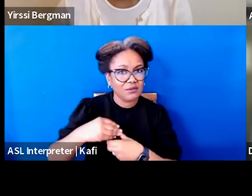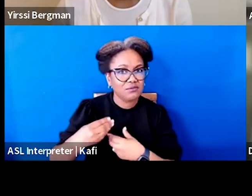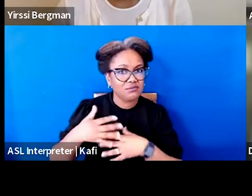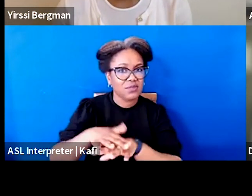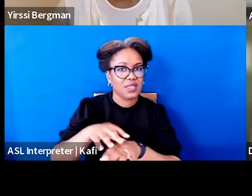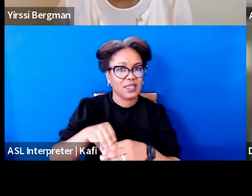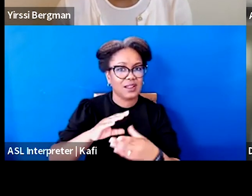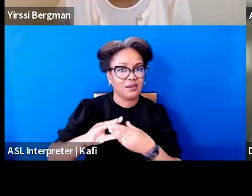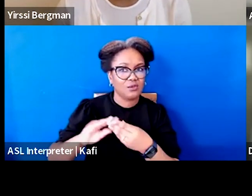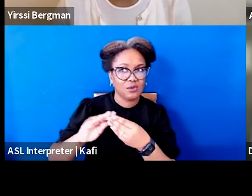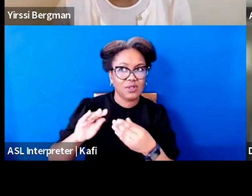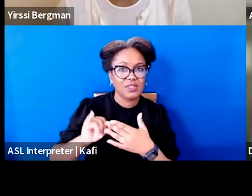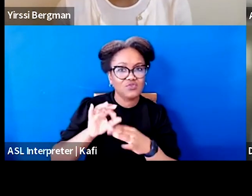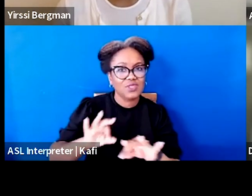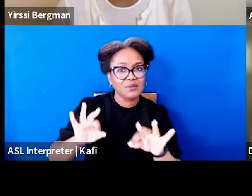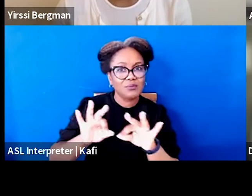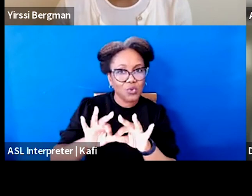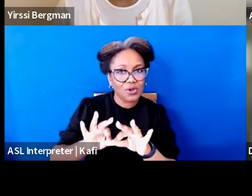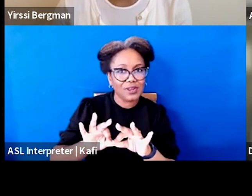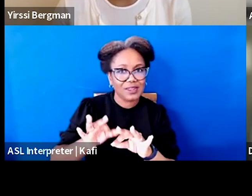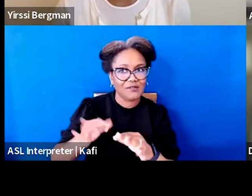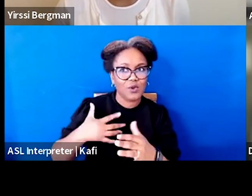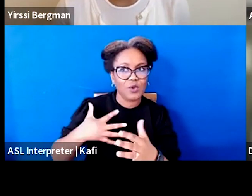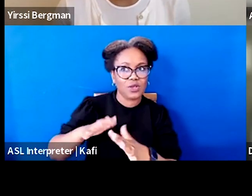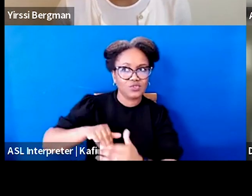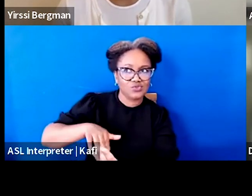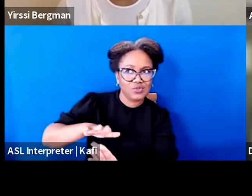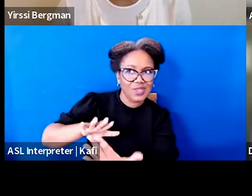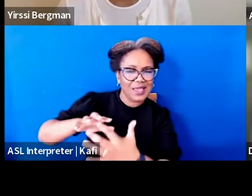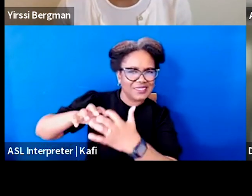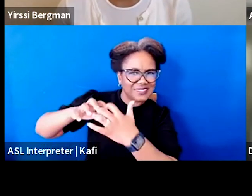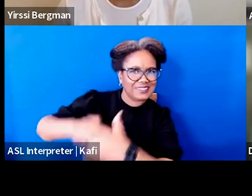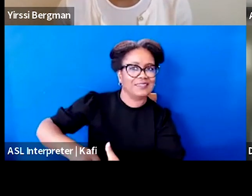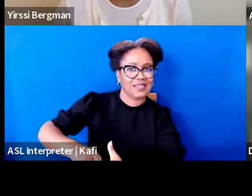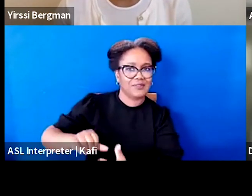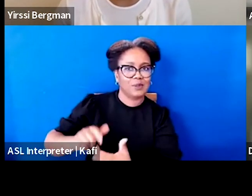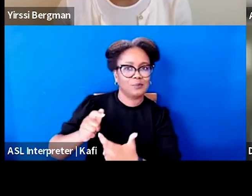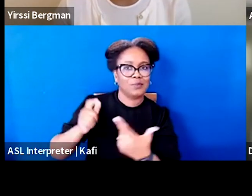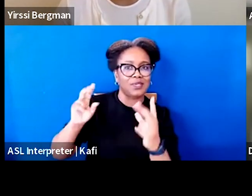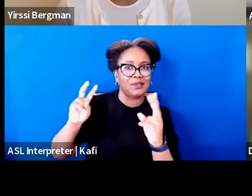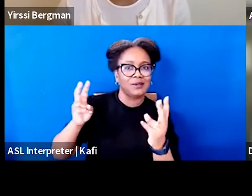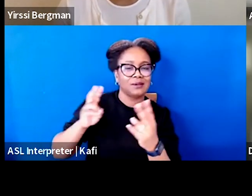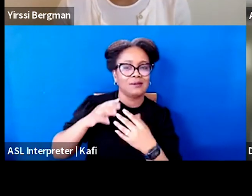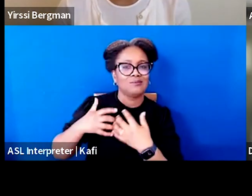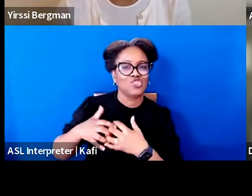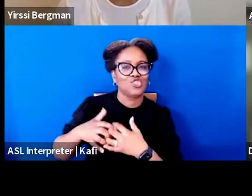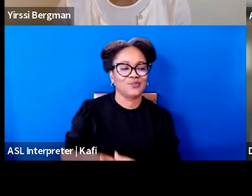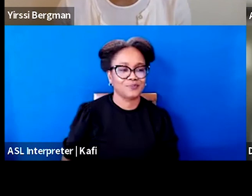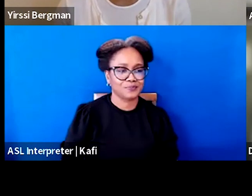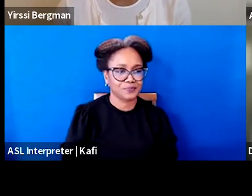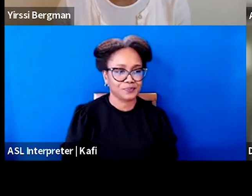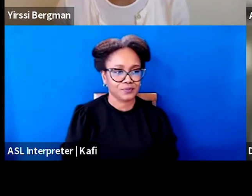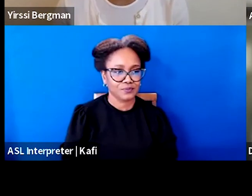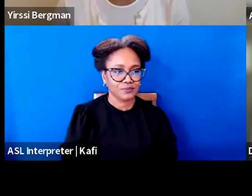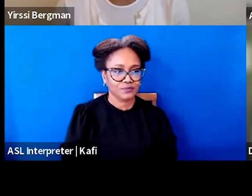big machine. And I would love to see more of it. And so I just really appreciate so much of like